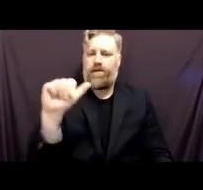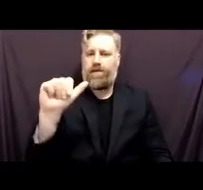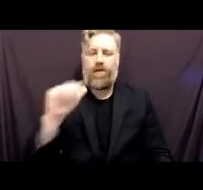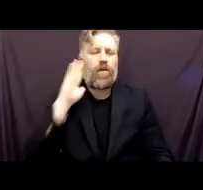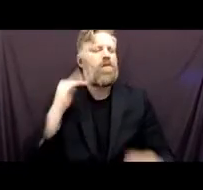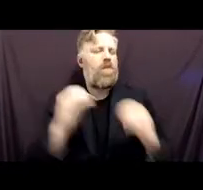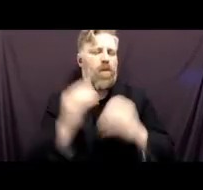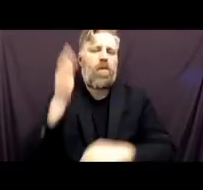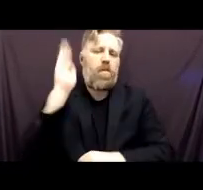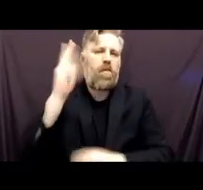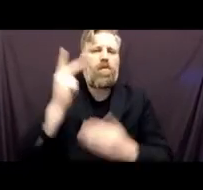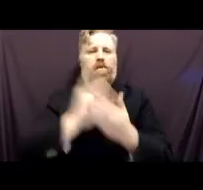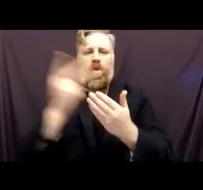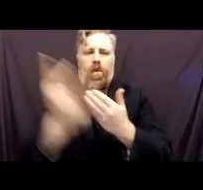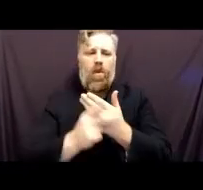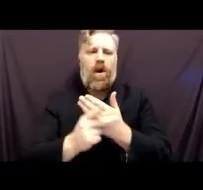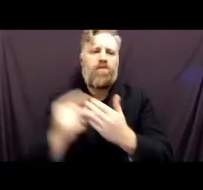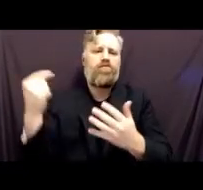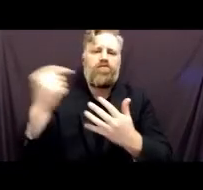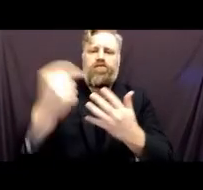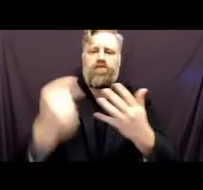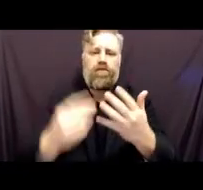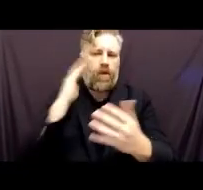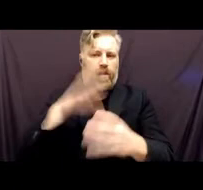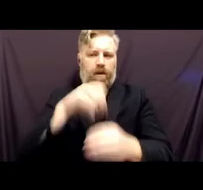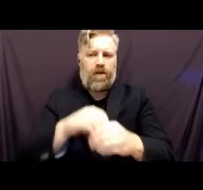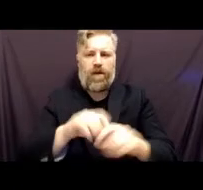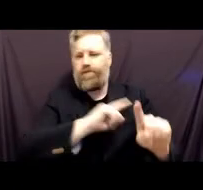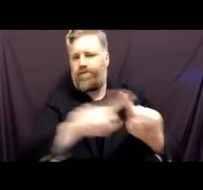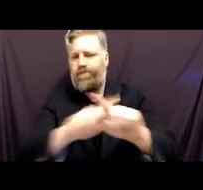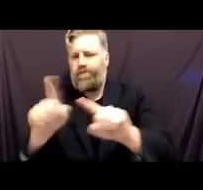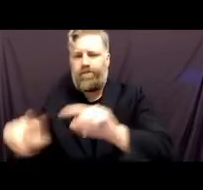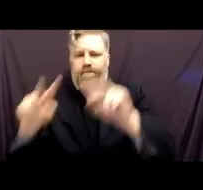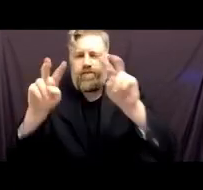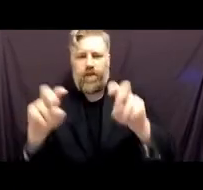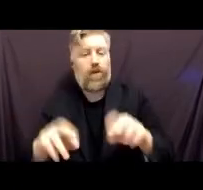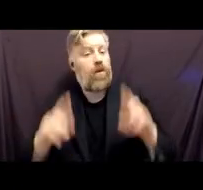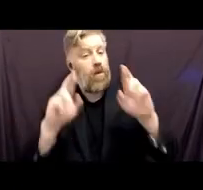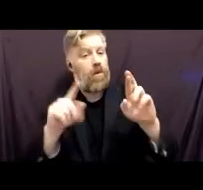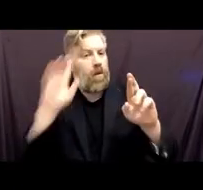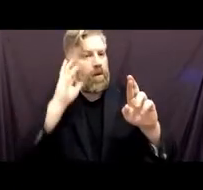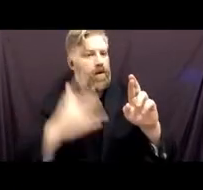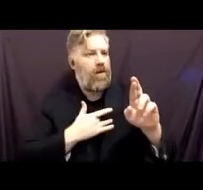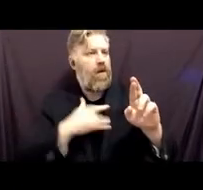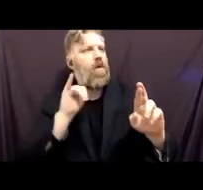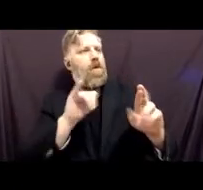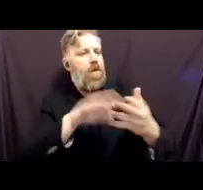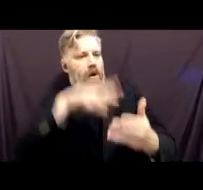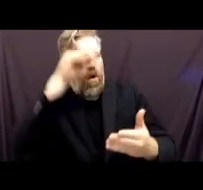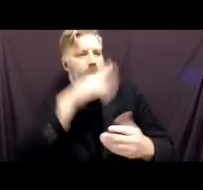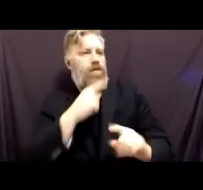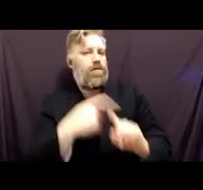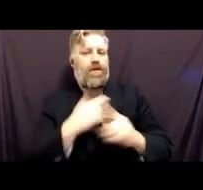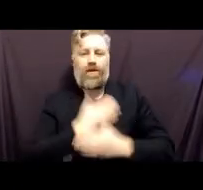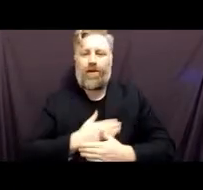weeks that will touch on many different subject matters that I hope that you will find insightful and enjoyable. Please